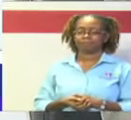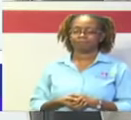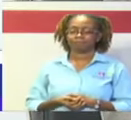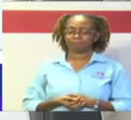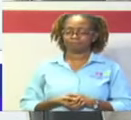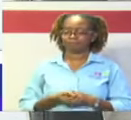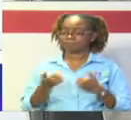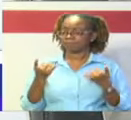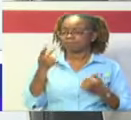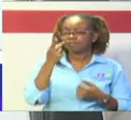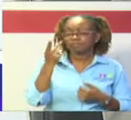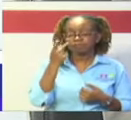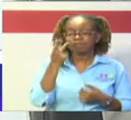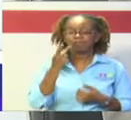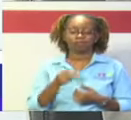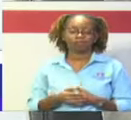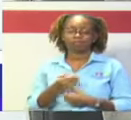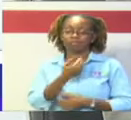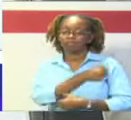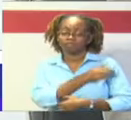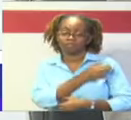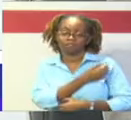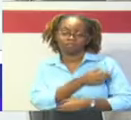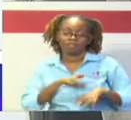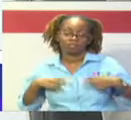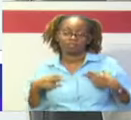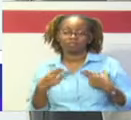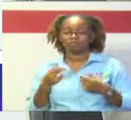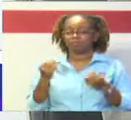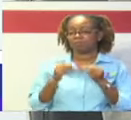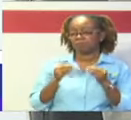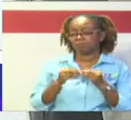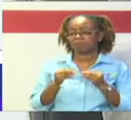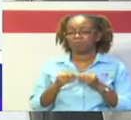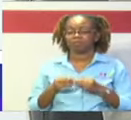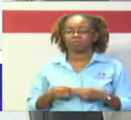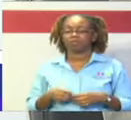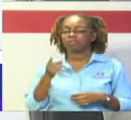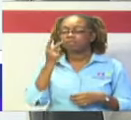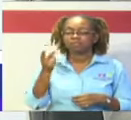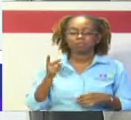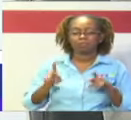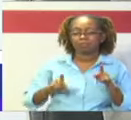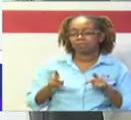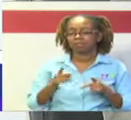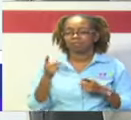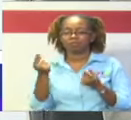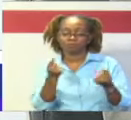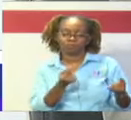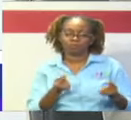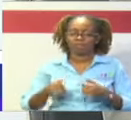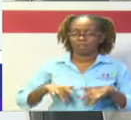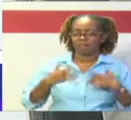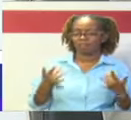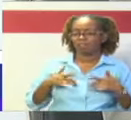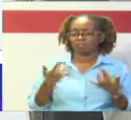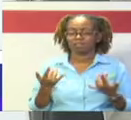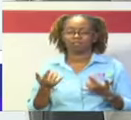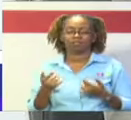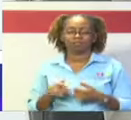travel that we have been seeing, with the activities that we've been seeing people getting engaged in, all the parties, Labor Day, etc.,